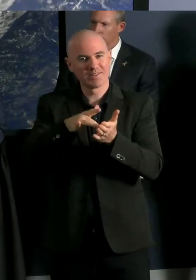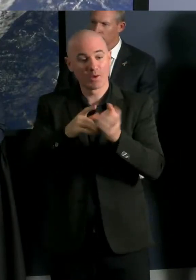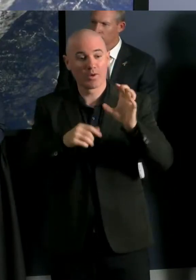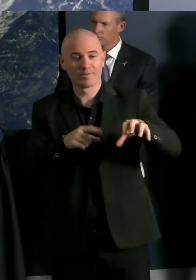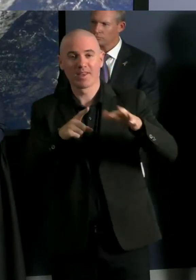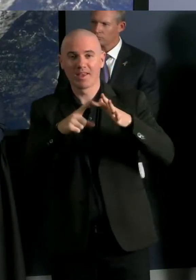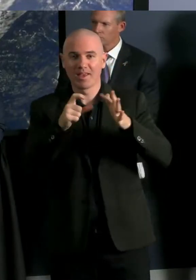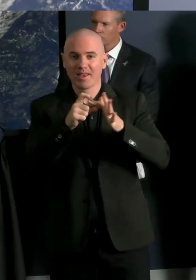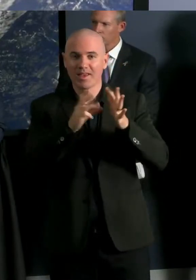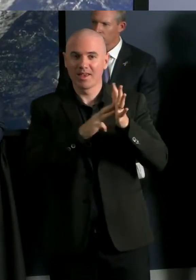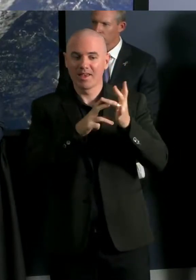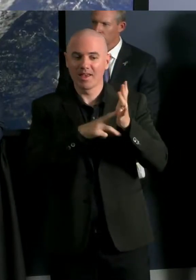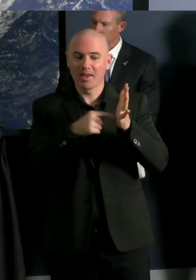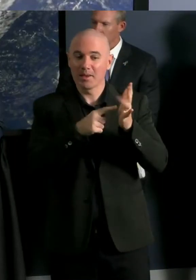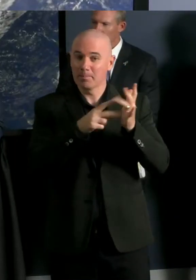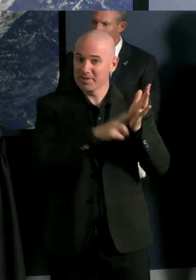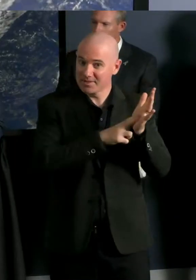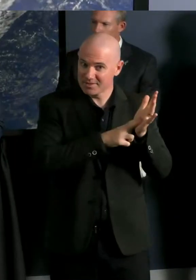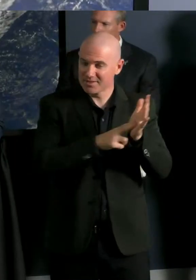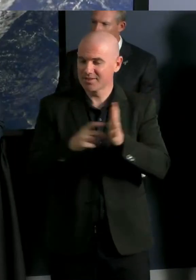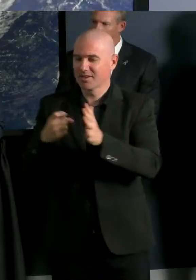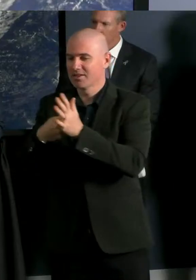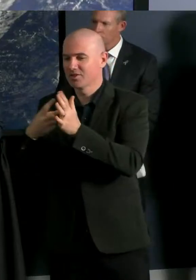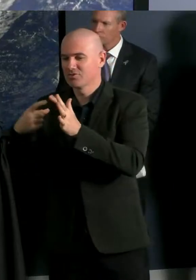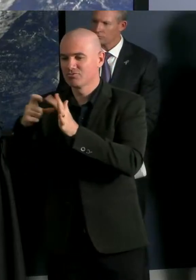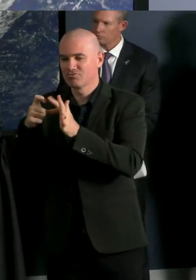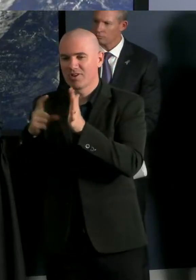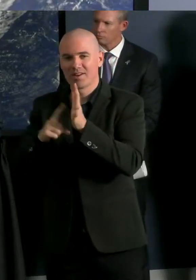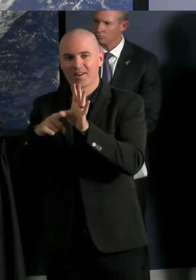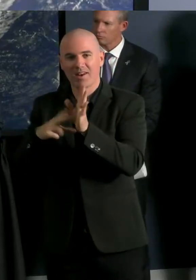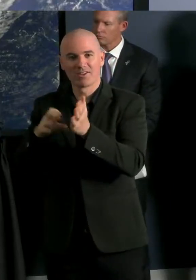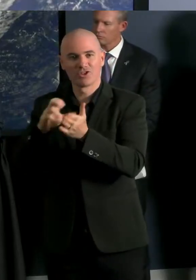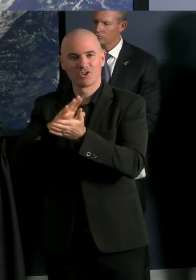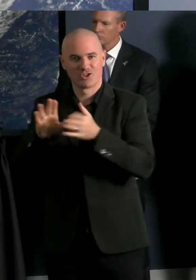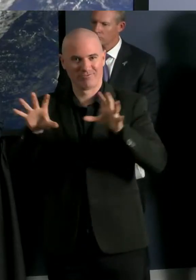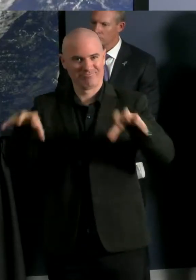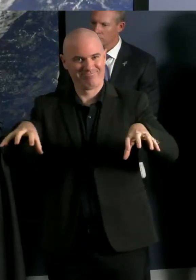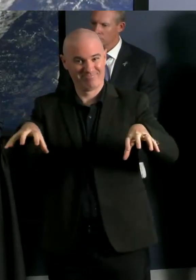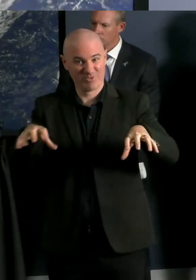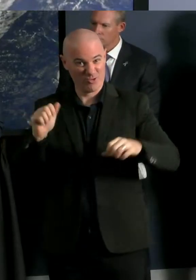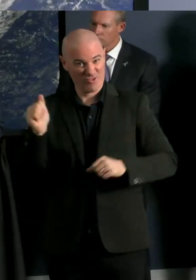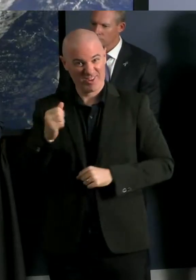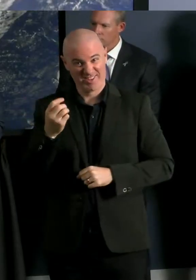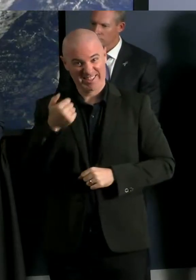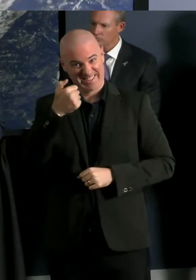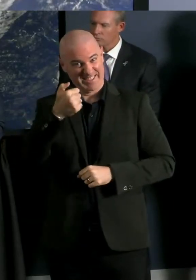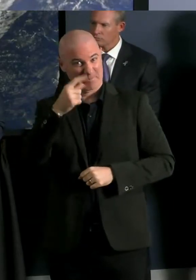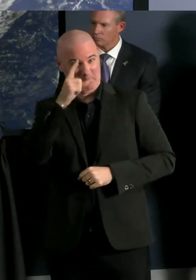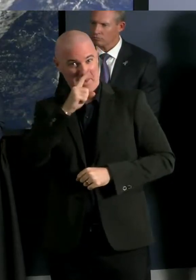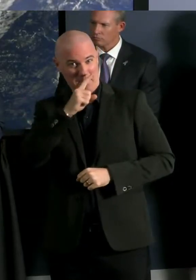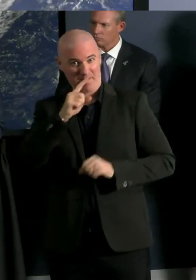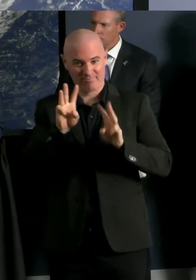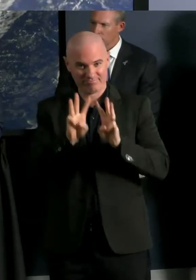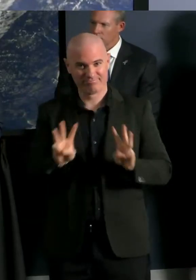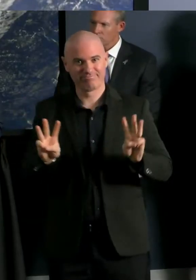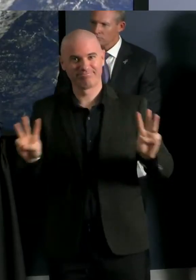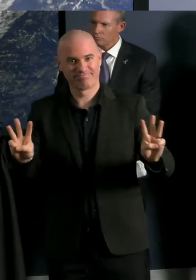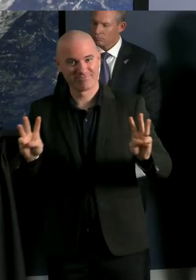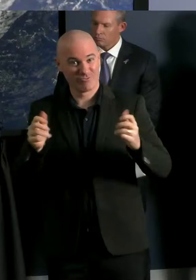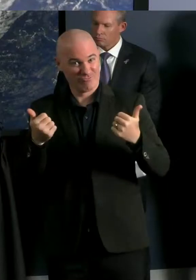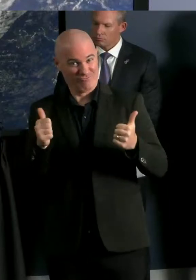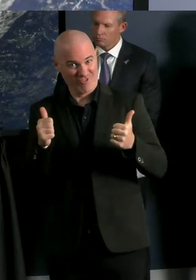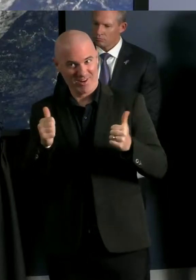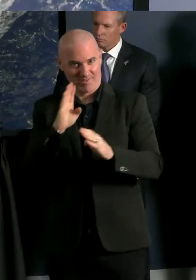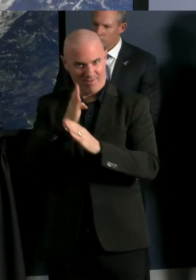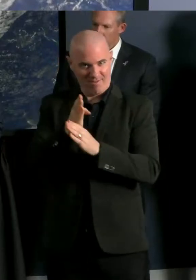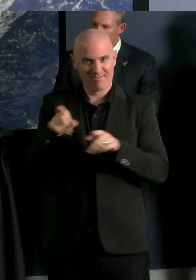Redlanch, and today we've already seen 6 people take up that, and the message there is if you feel that you need